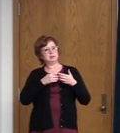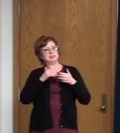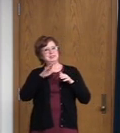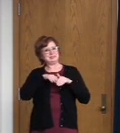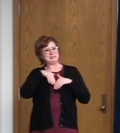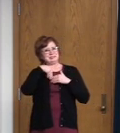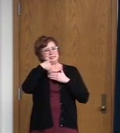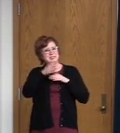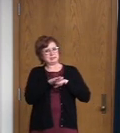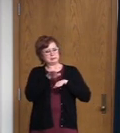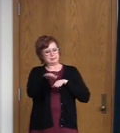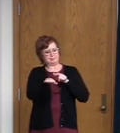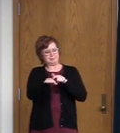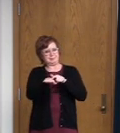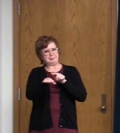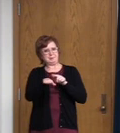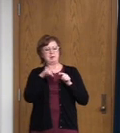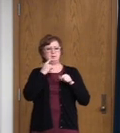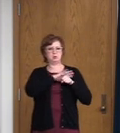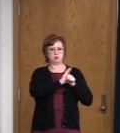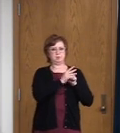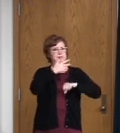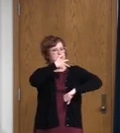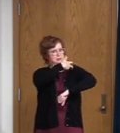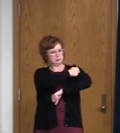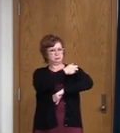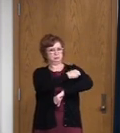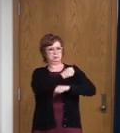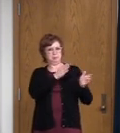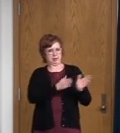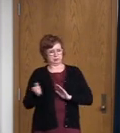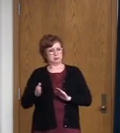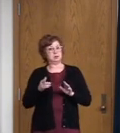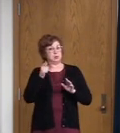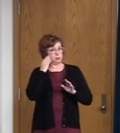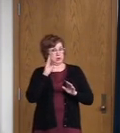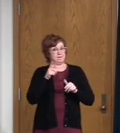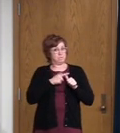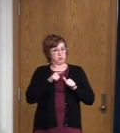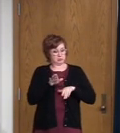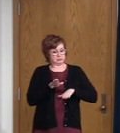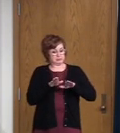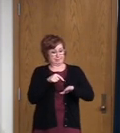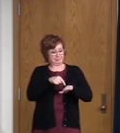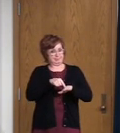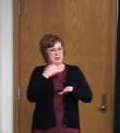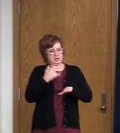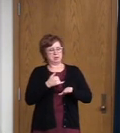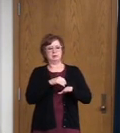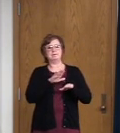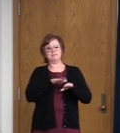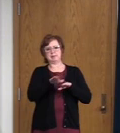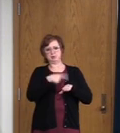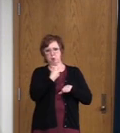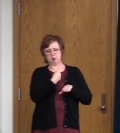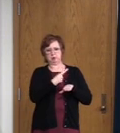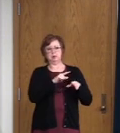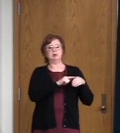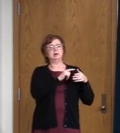COVID-19 immunization plan. As you know, we are currently still in phase 1, which covers priority healthcare